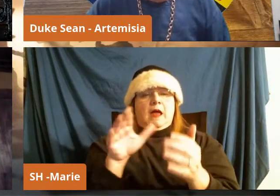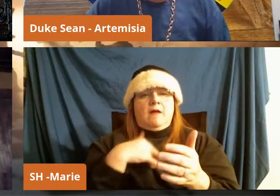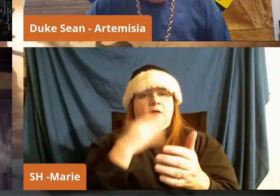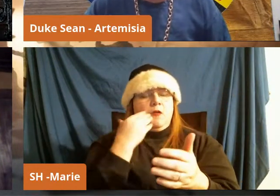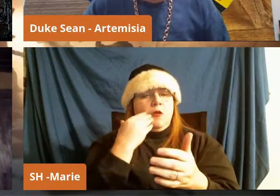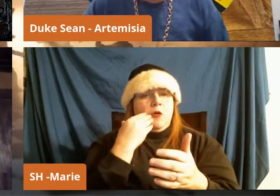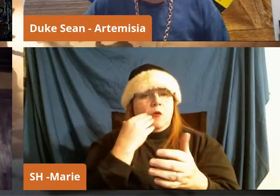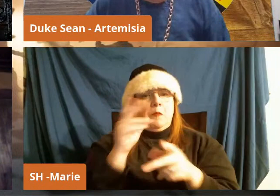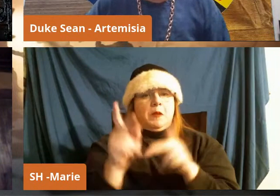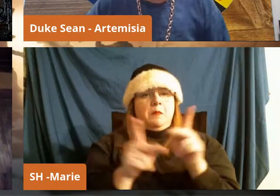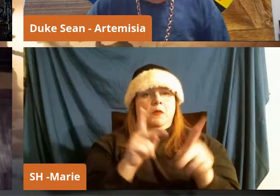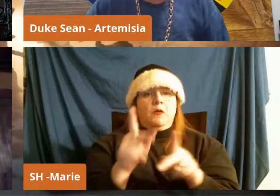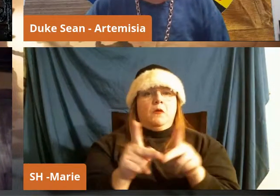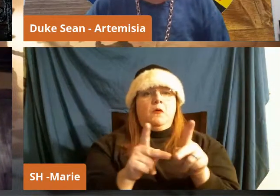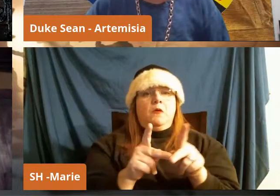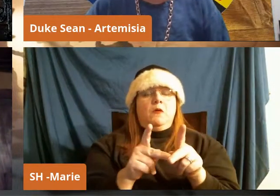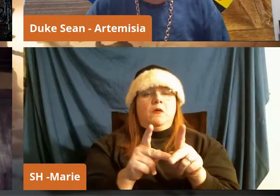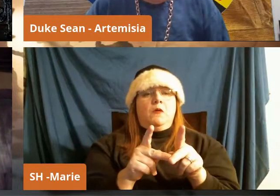know people